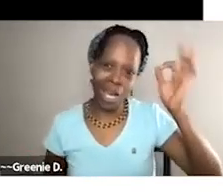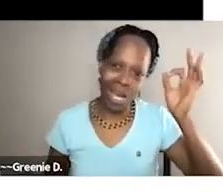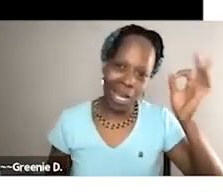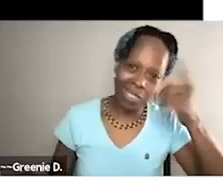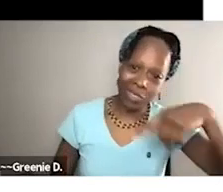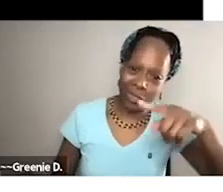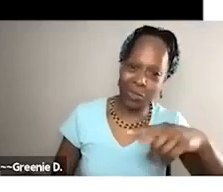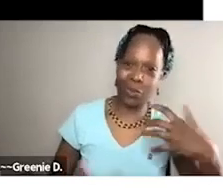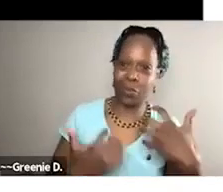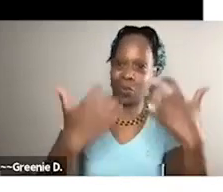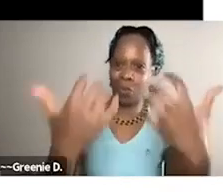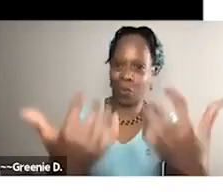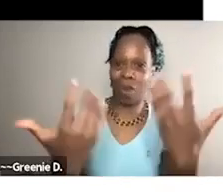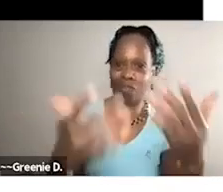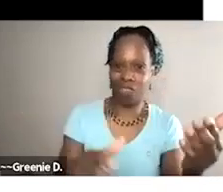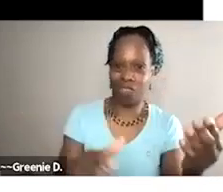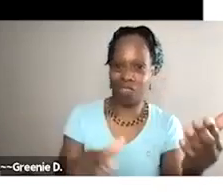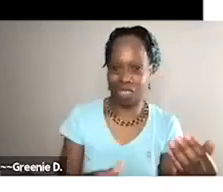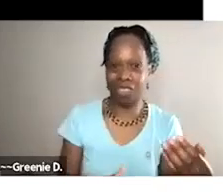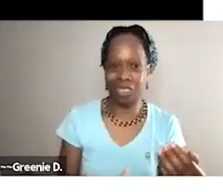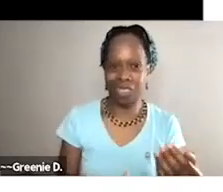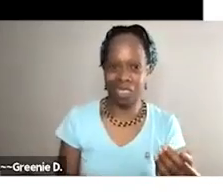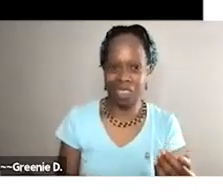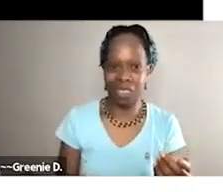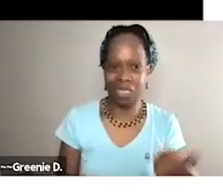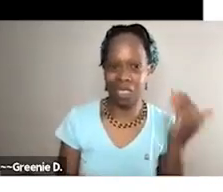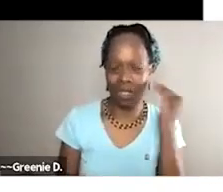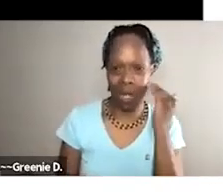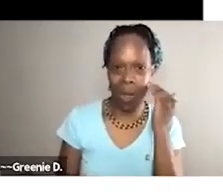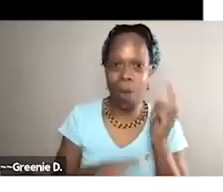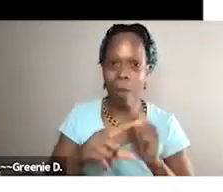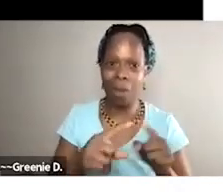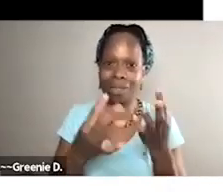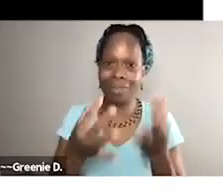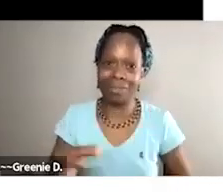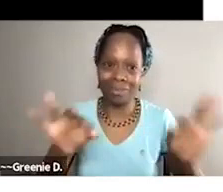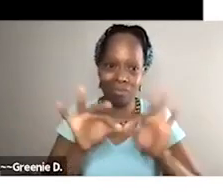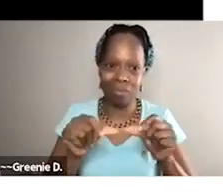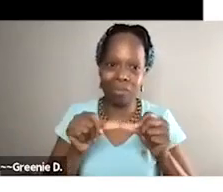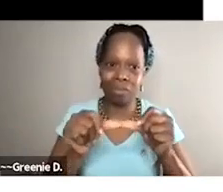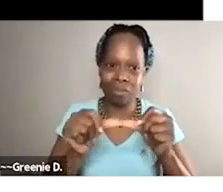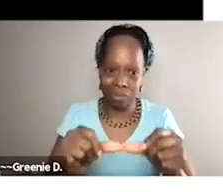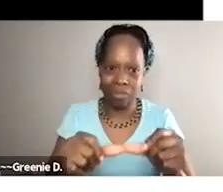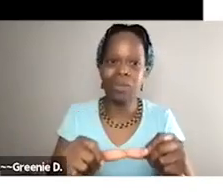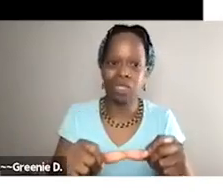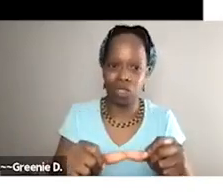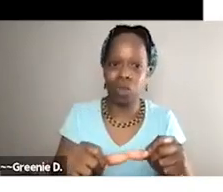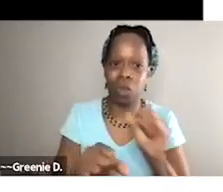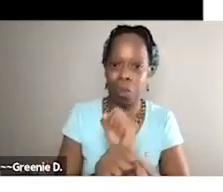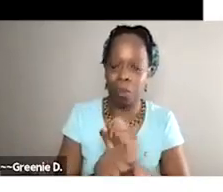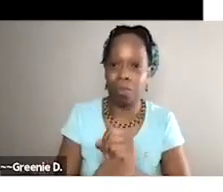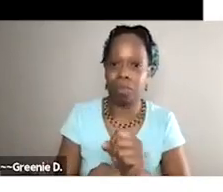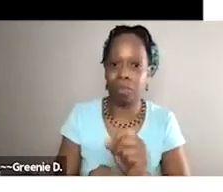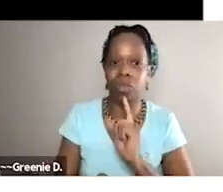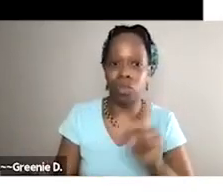this call and the webinar today. But it's ensuring the existence of accessibility by raising an awareness of prejudices and working